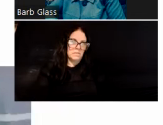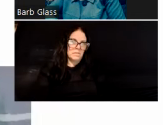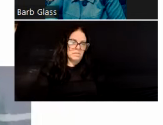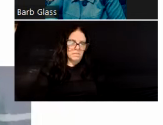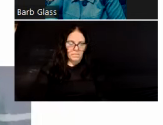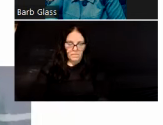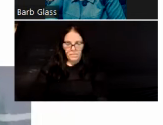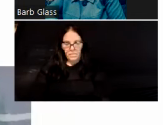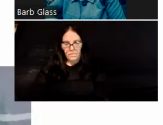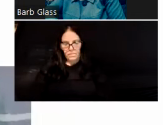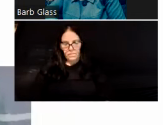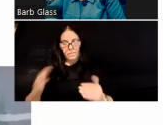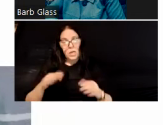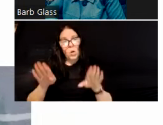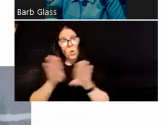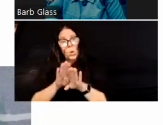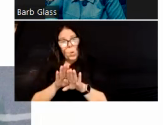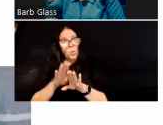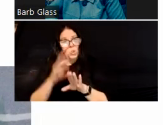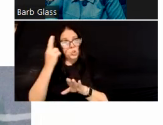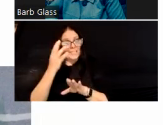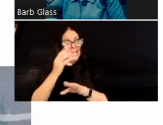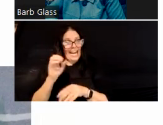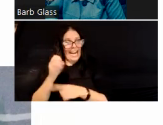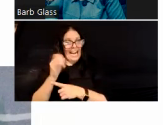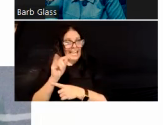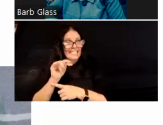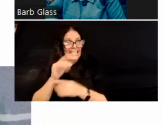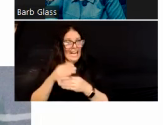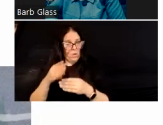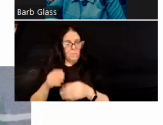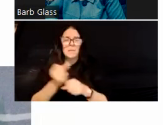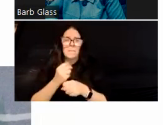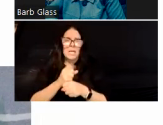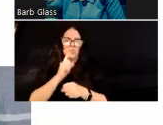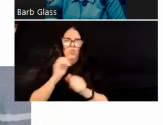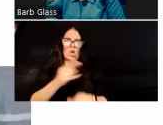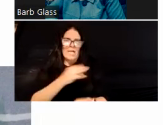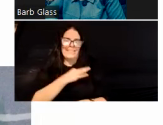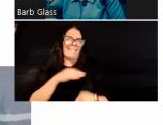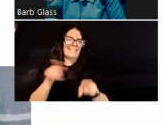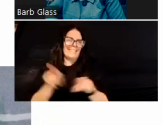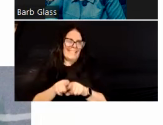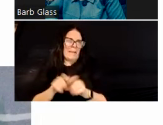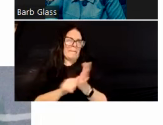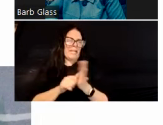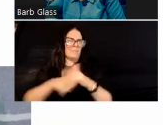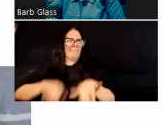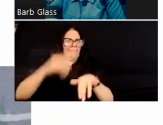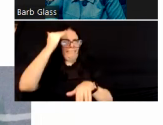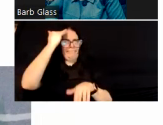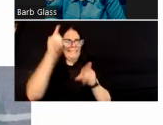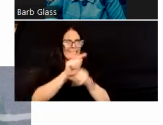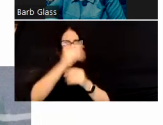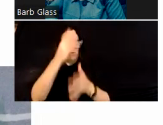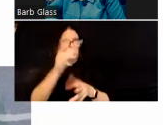Closure reasons and exit outcomes. Just make sure that all staff are on the same page and using the same